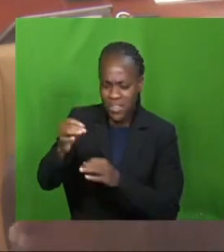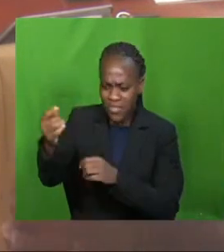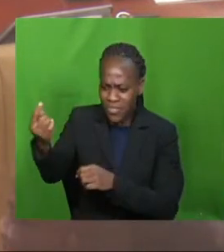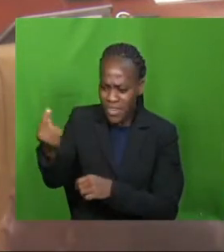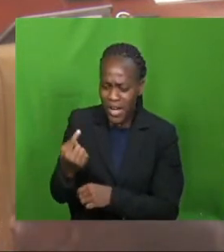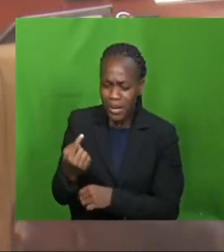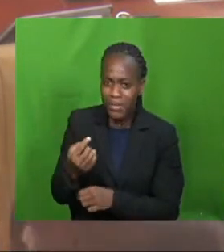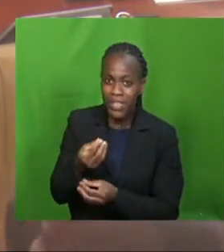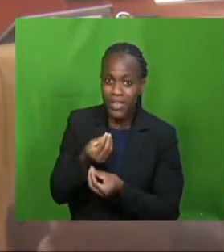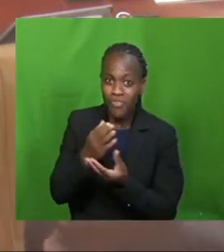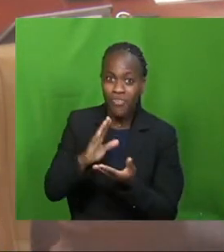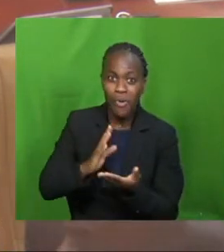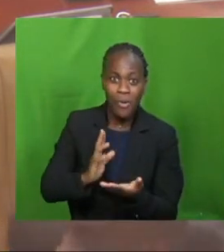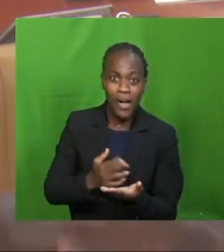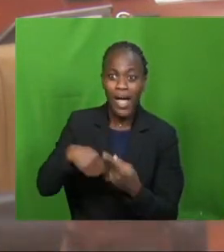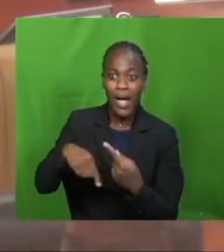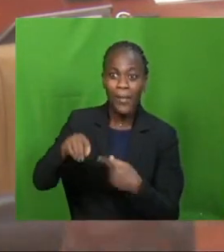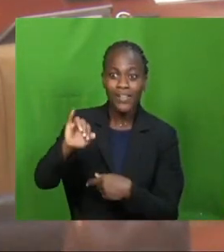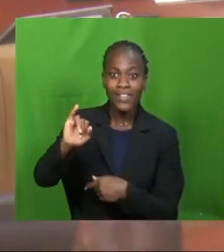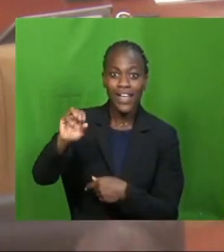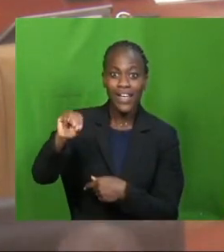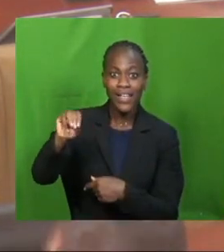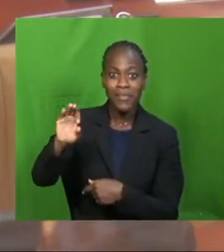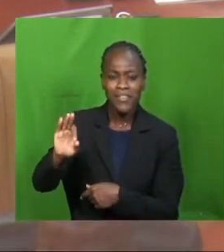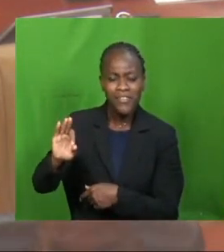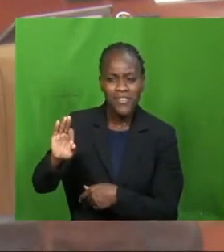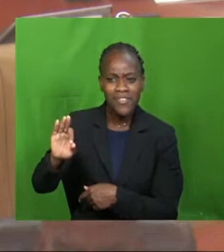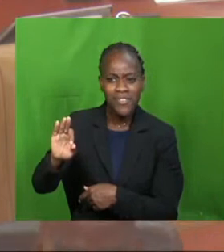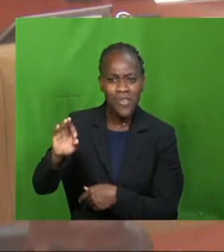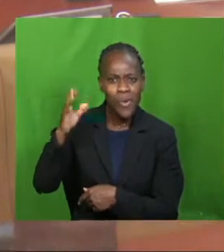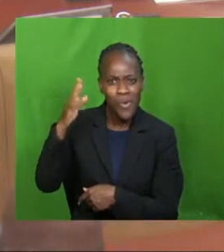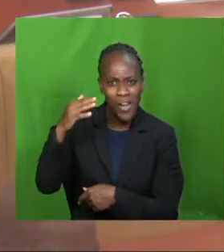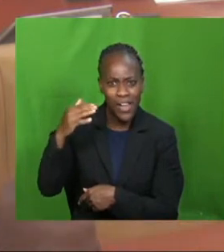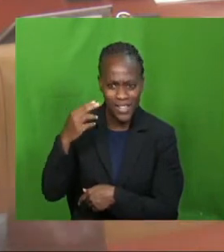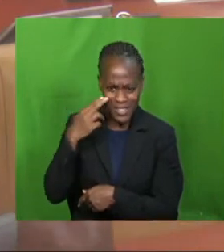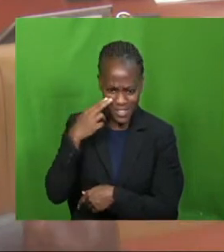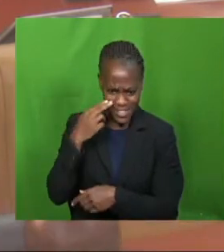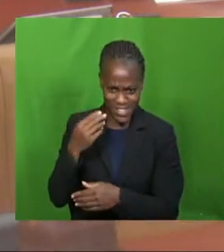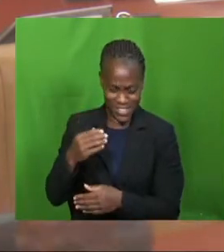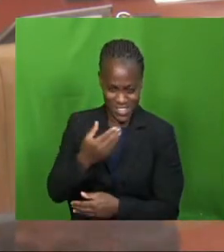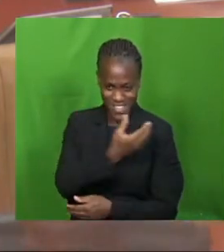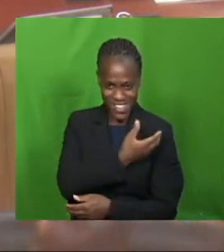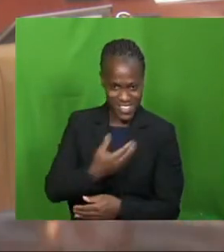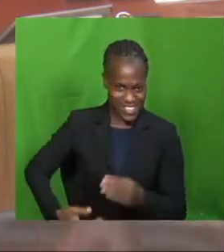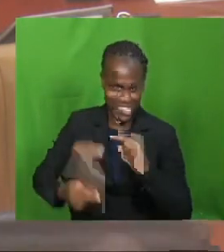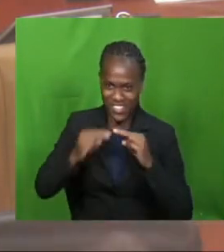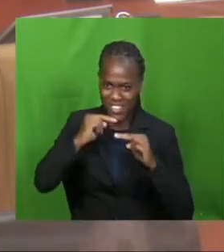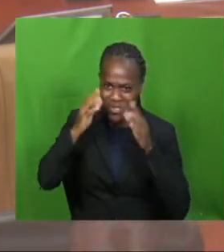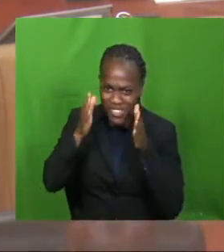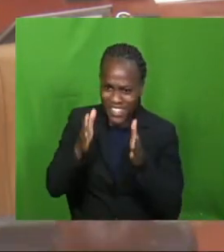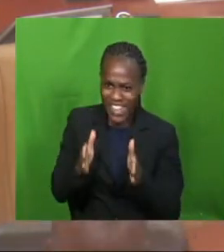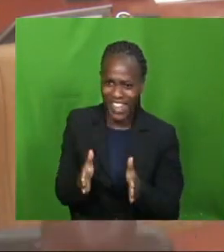give us a brief on the IMF program. No. Mr. Speaker, because he looks like the chief negotiator of the IMF program.